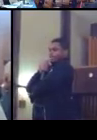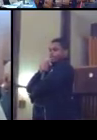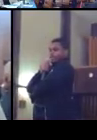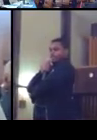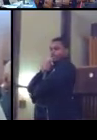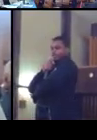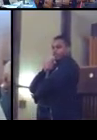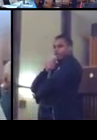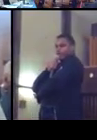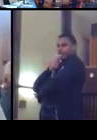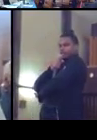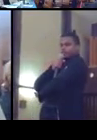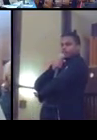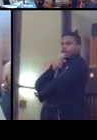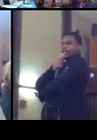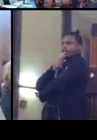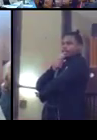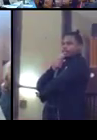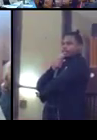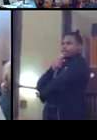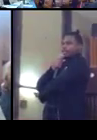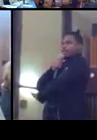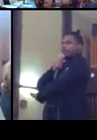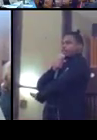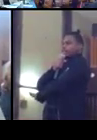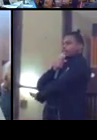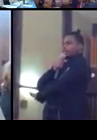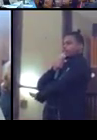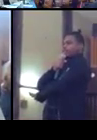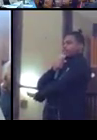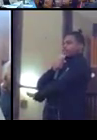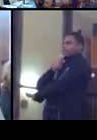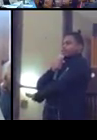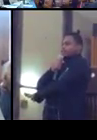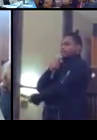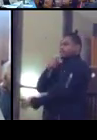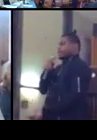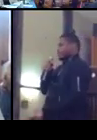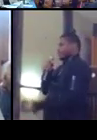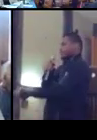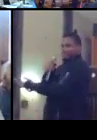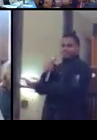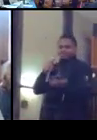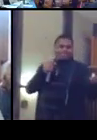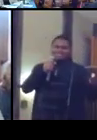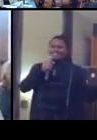since my senior year of high school, I might be involved in things, such